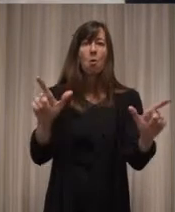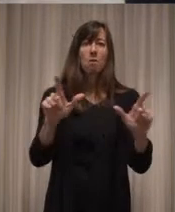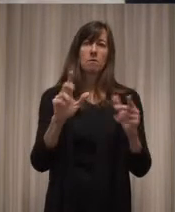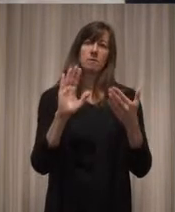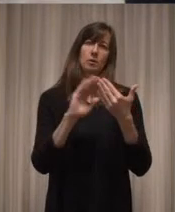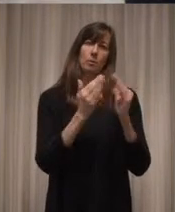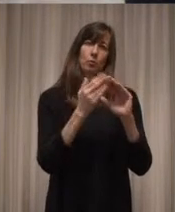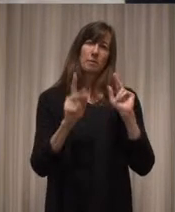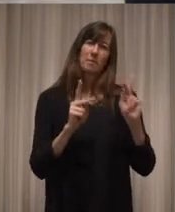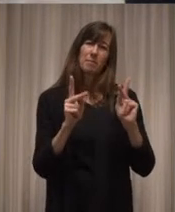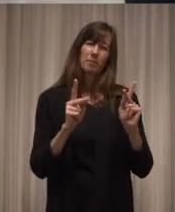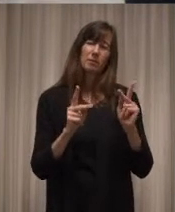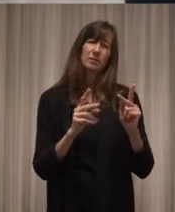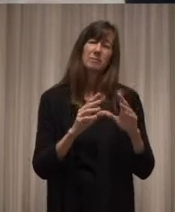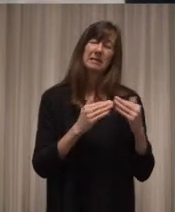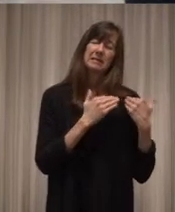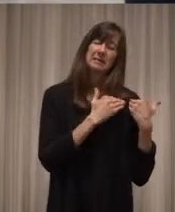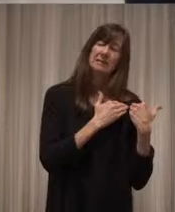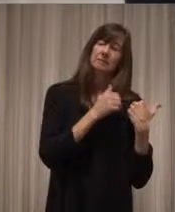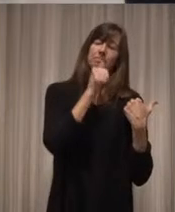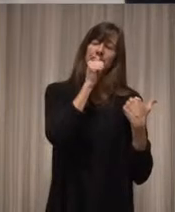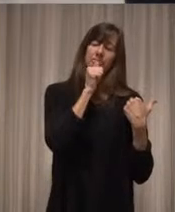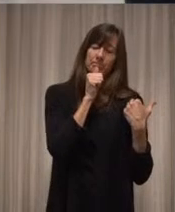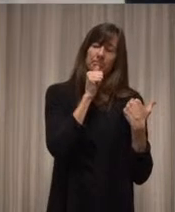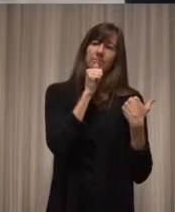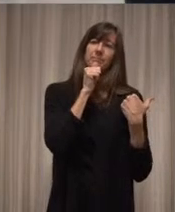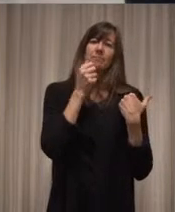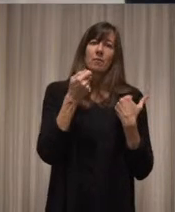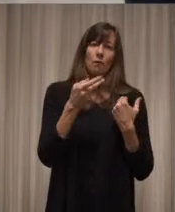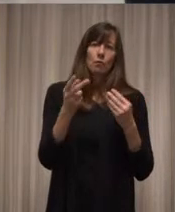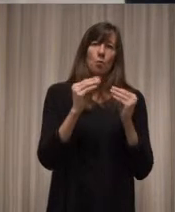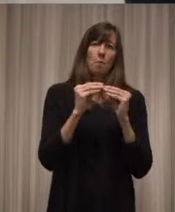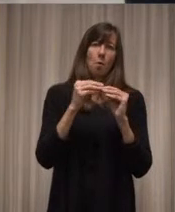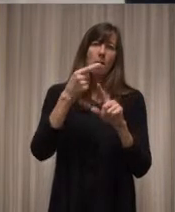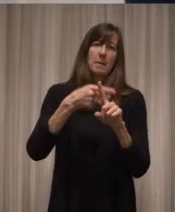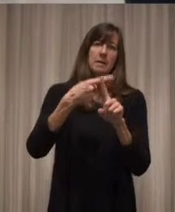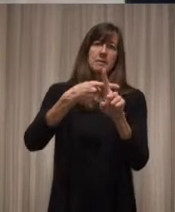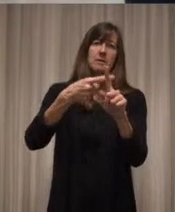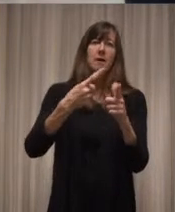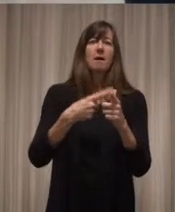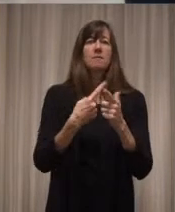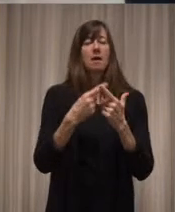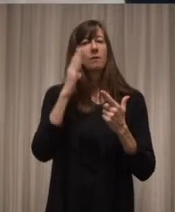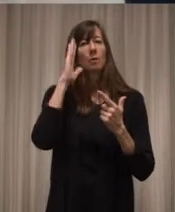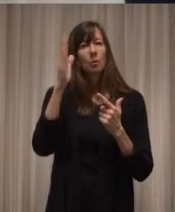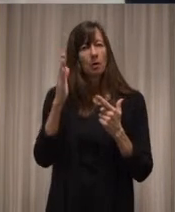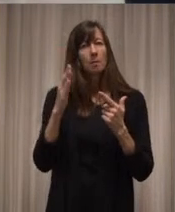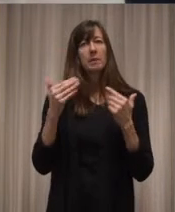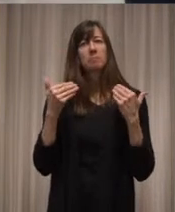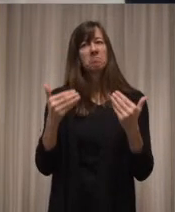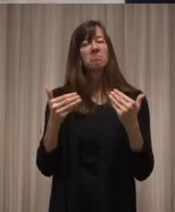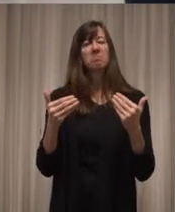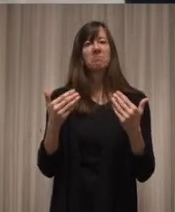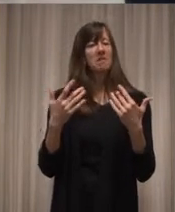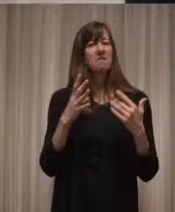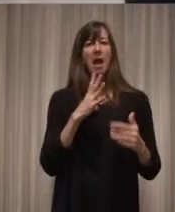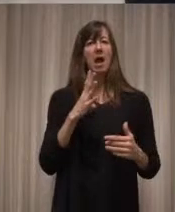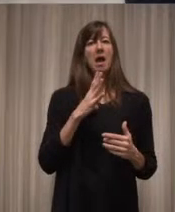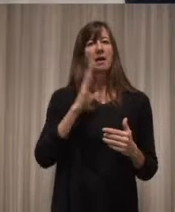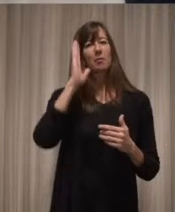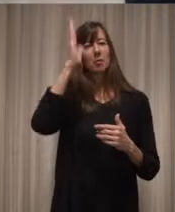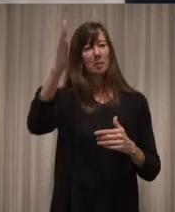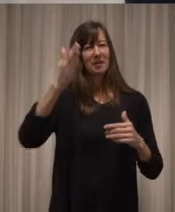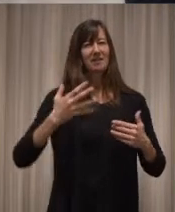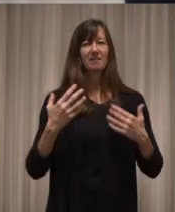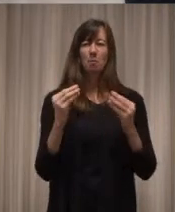know that although we'll be tested, we will come out of this and we will emerge from this stronger. And I want to make sure that